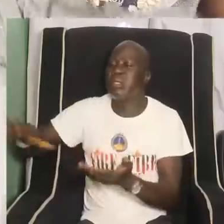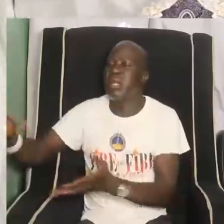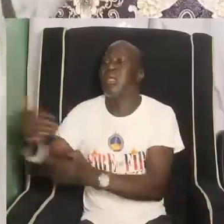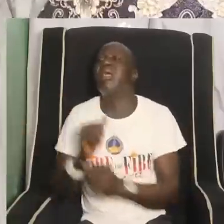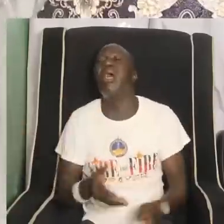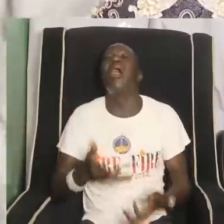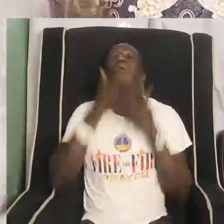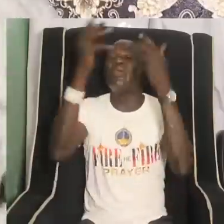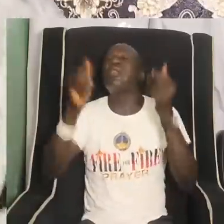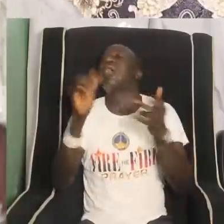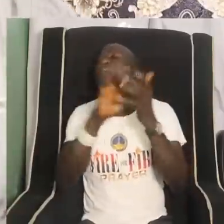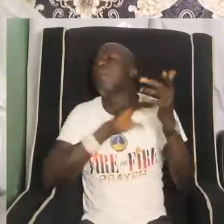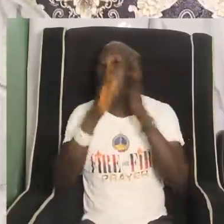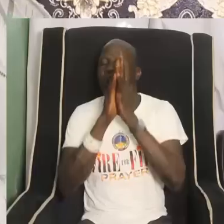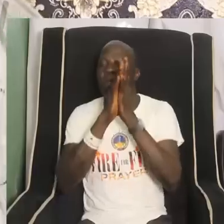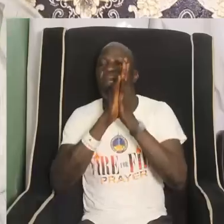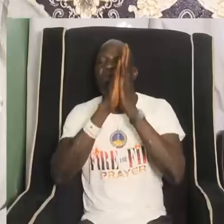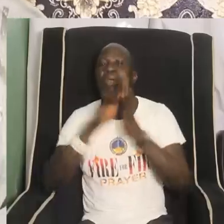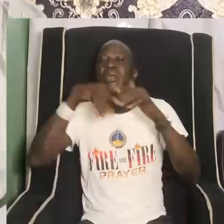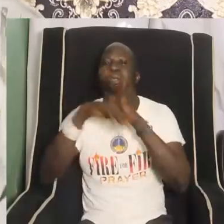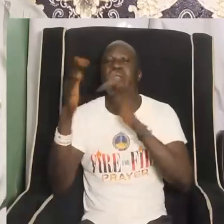take it.